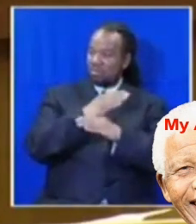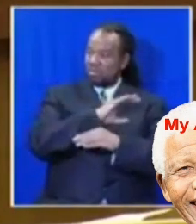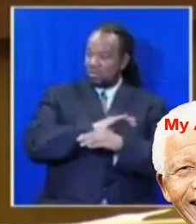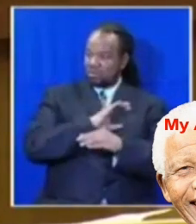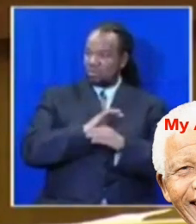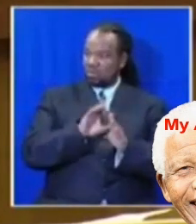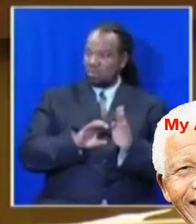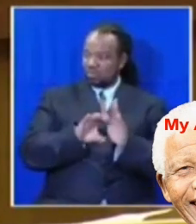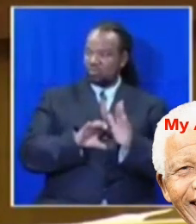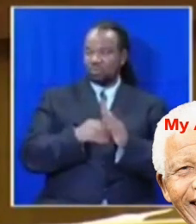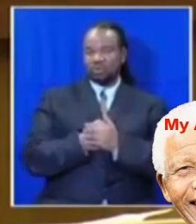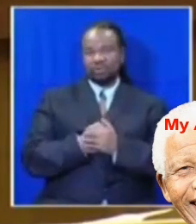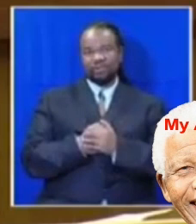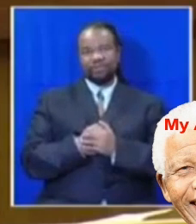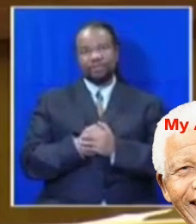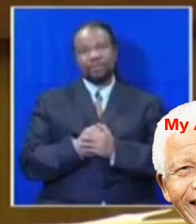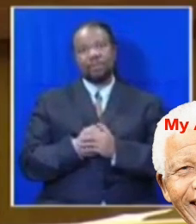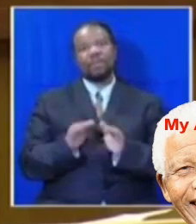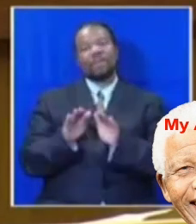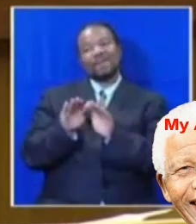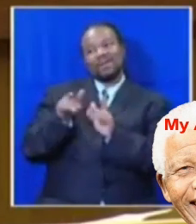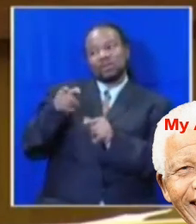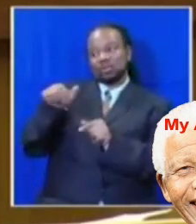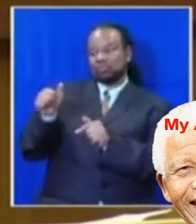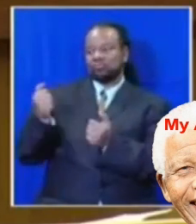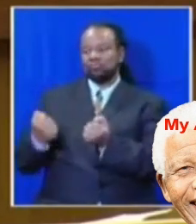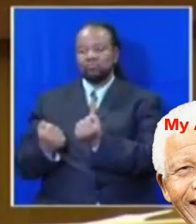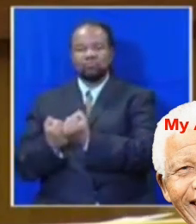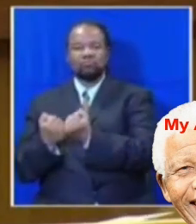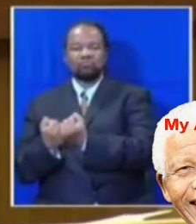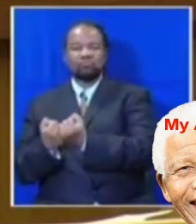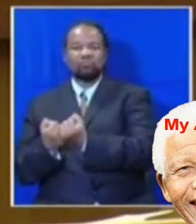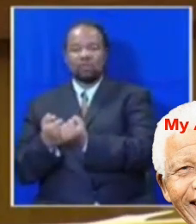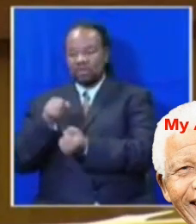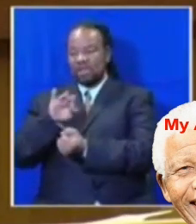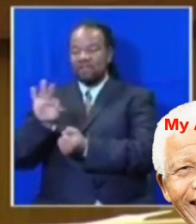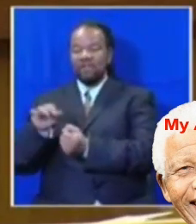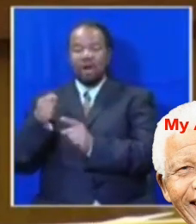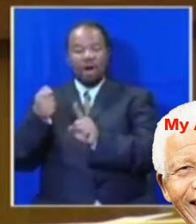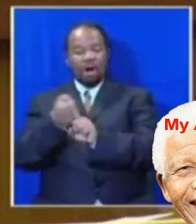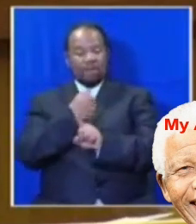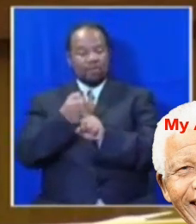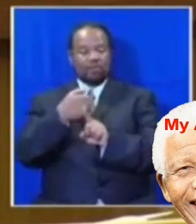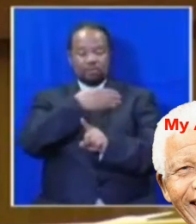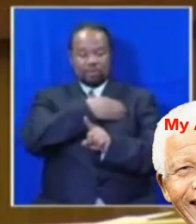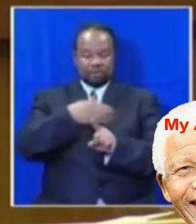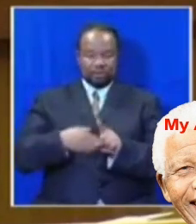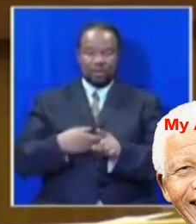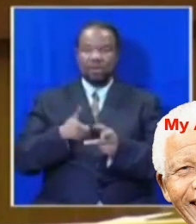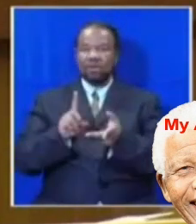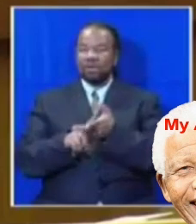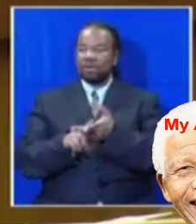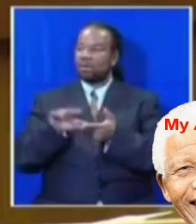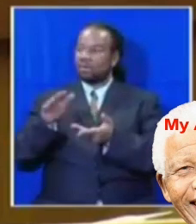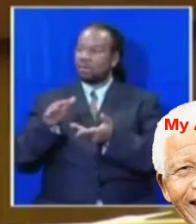Through your sanctioning of the EFF abuse of the president, the sanctioning of its anarchy in this